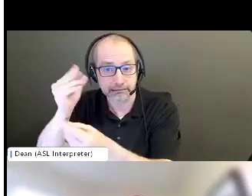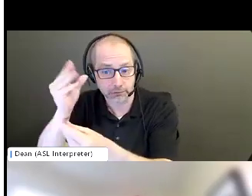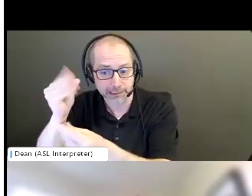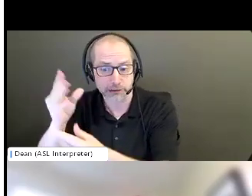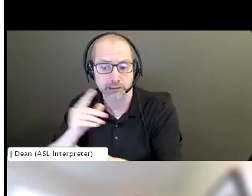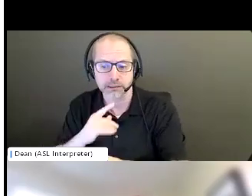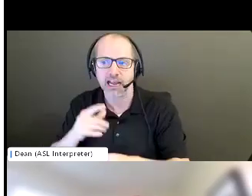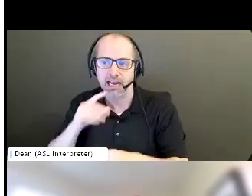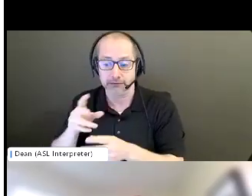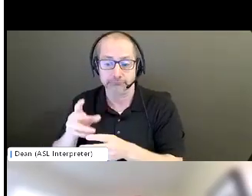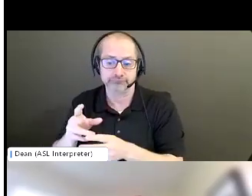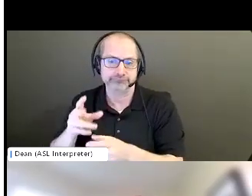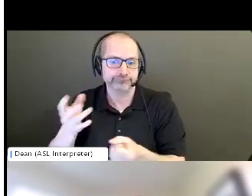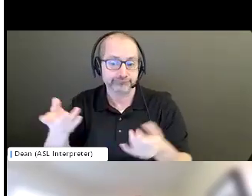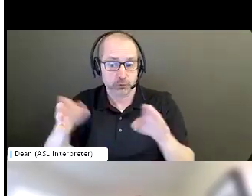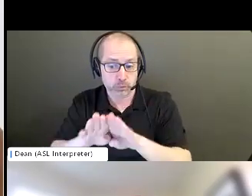today.